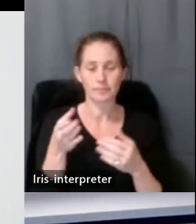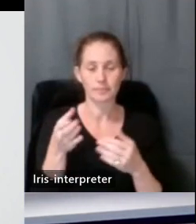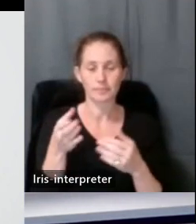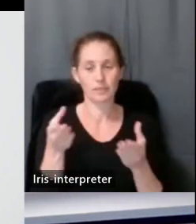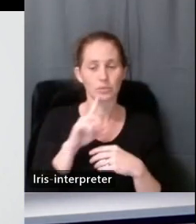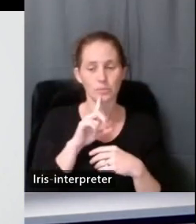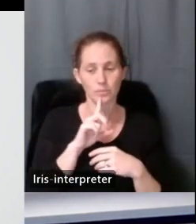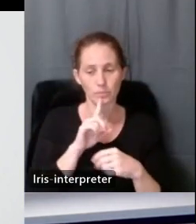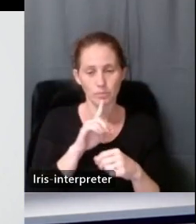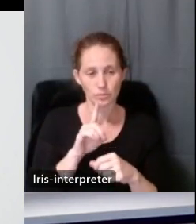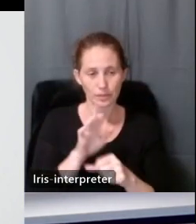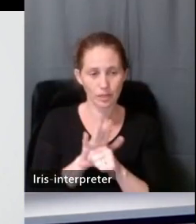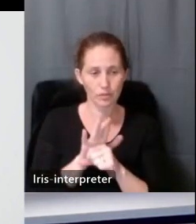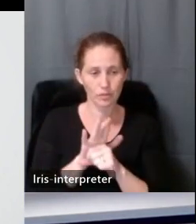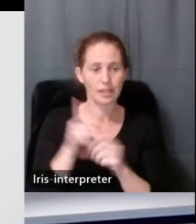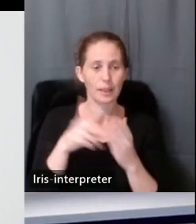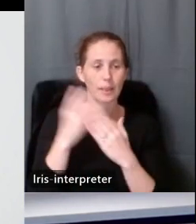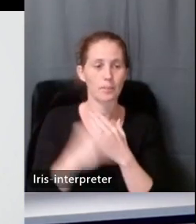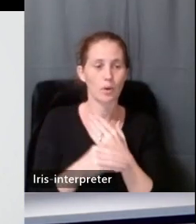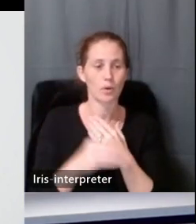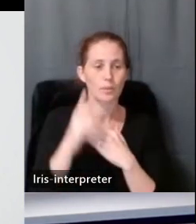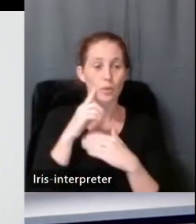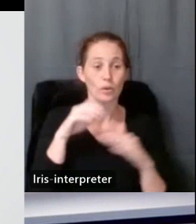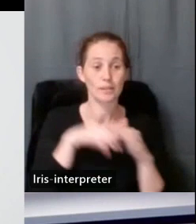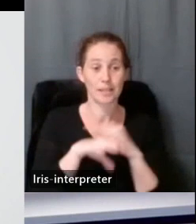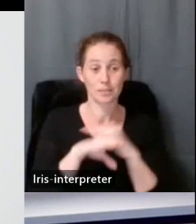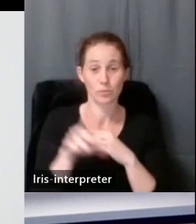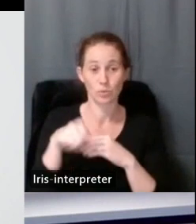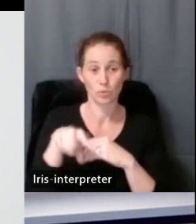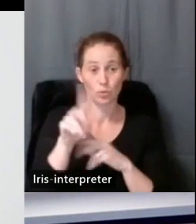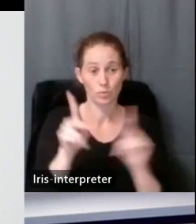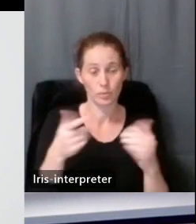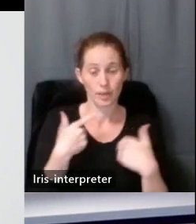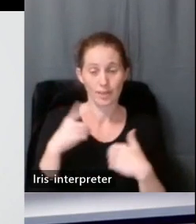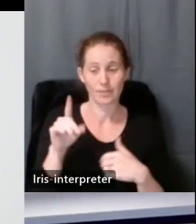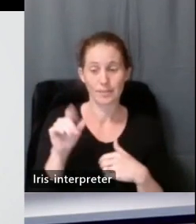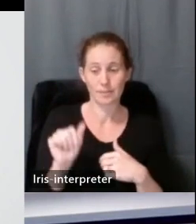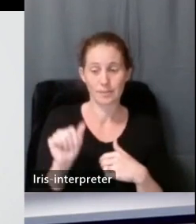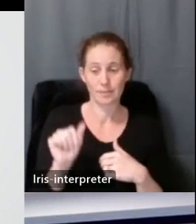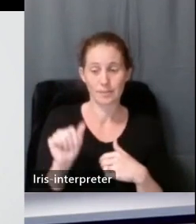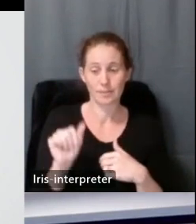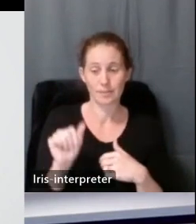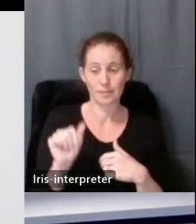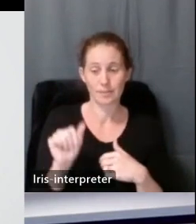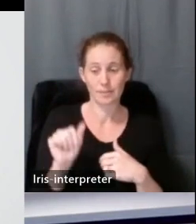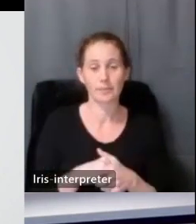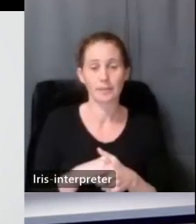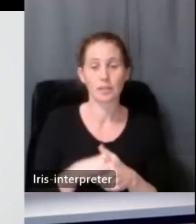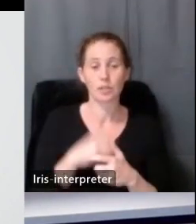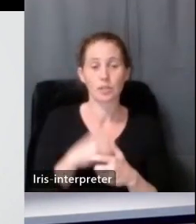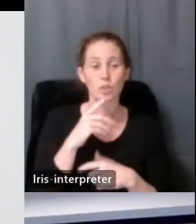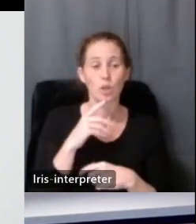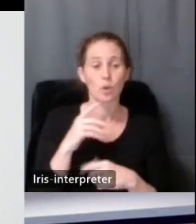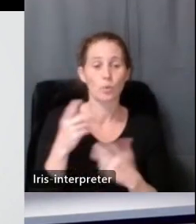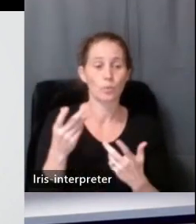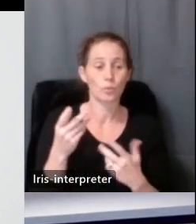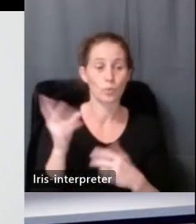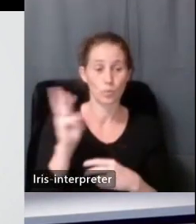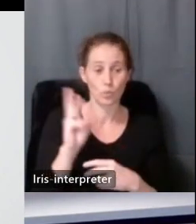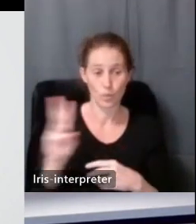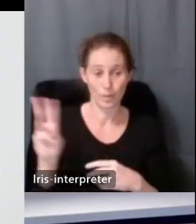ensure that their programs are accessible to people with disabilities. So sites should